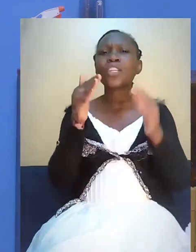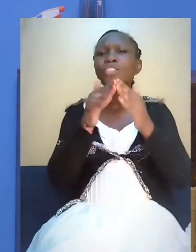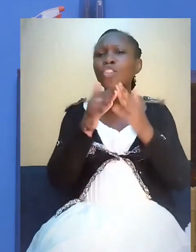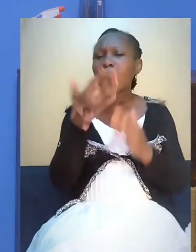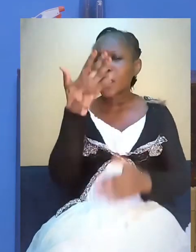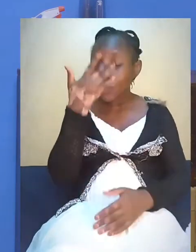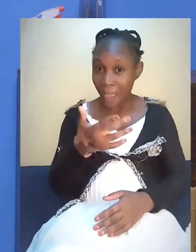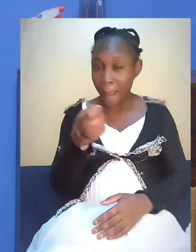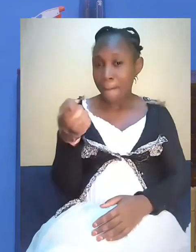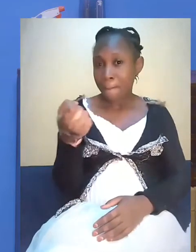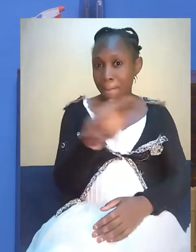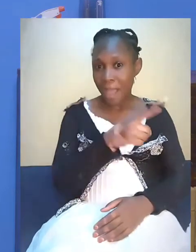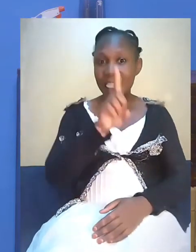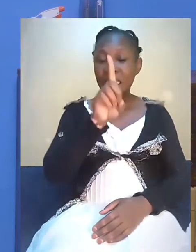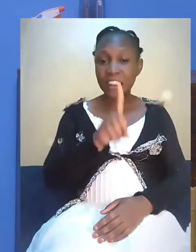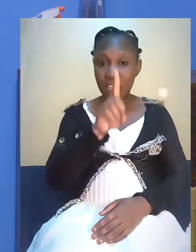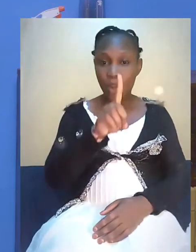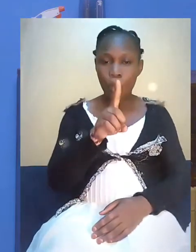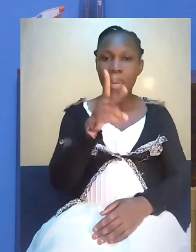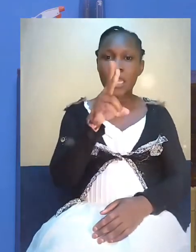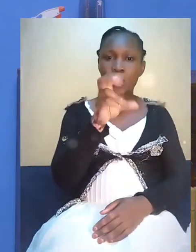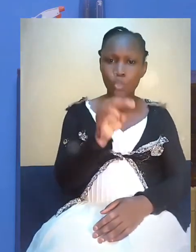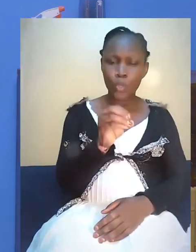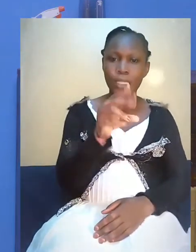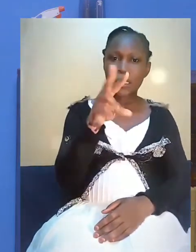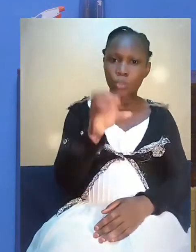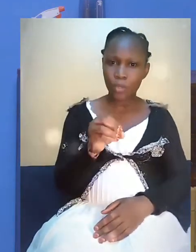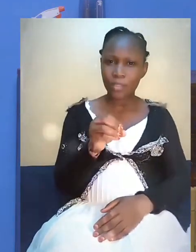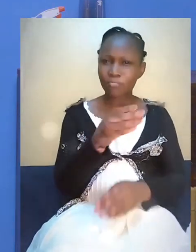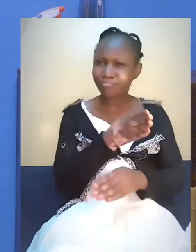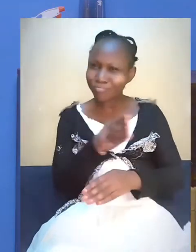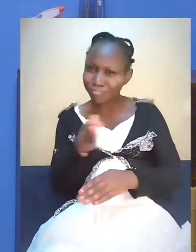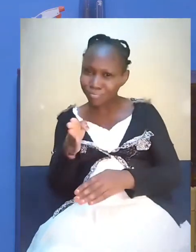January of 2020 was not a very good time for me. Between Jan and I think March,